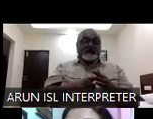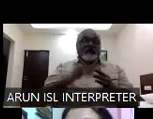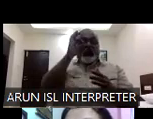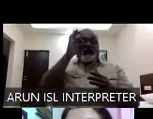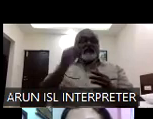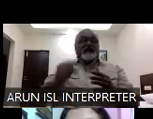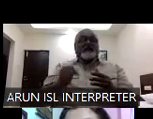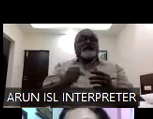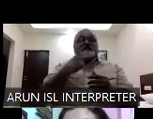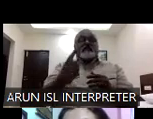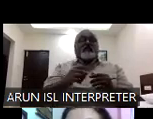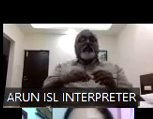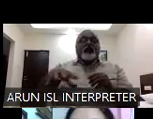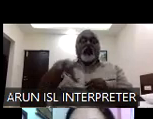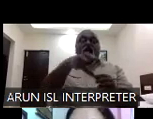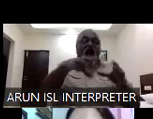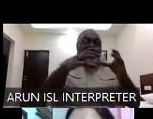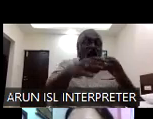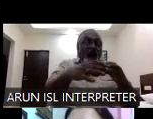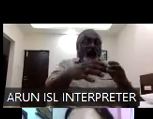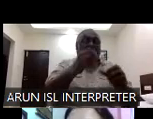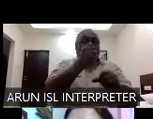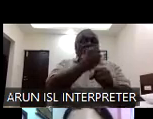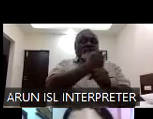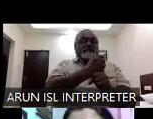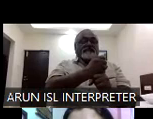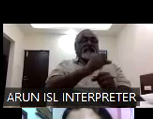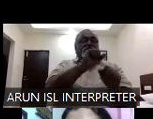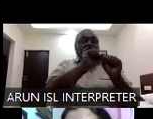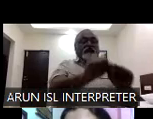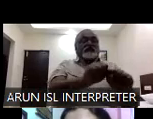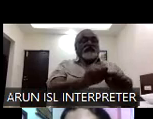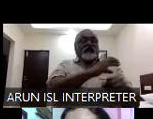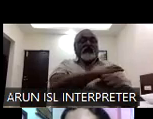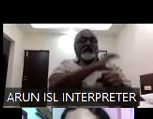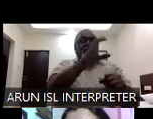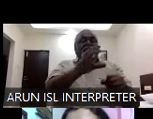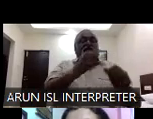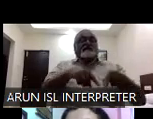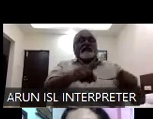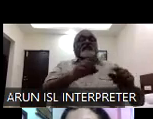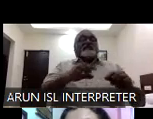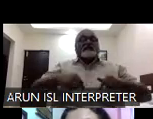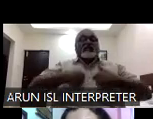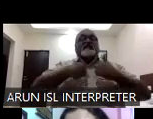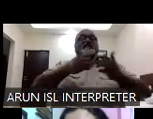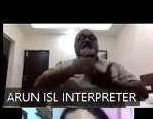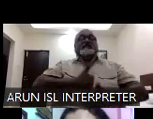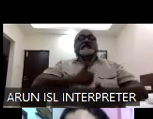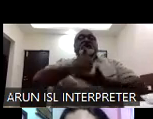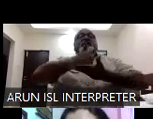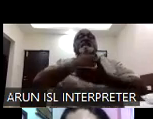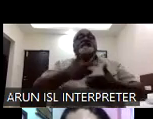own local governance mechanism so that they are empowered themselves and they are self-sustainable. And all the